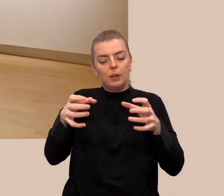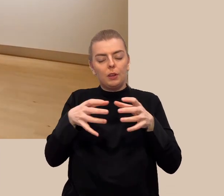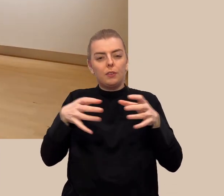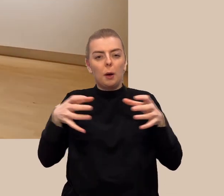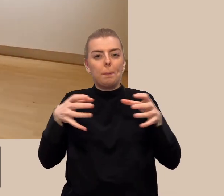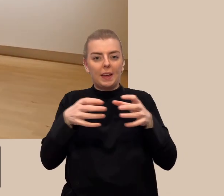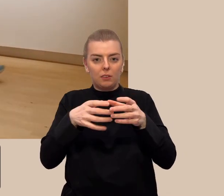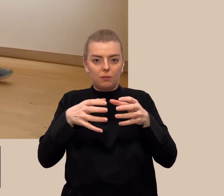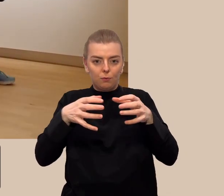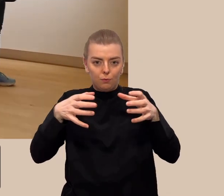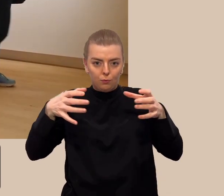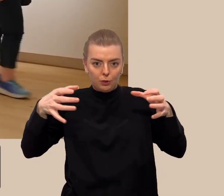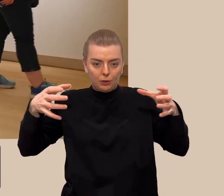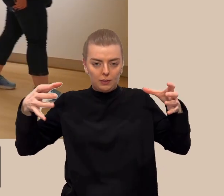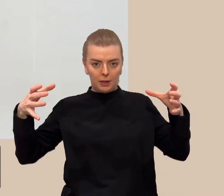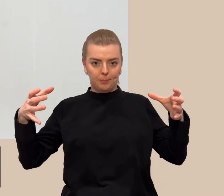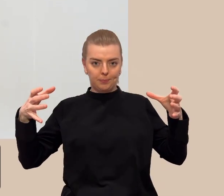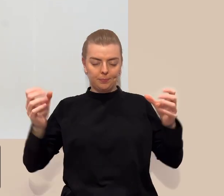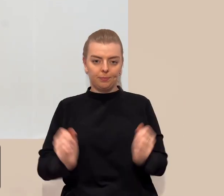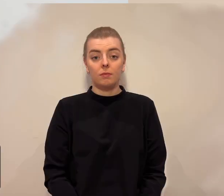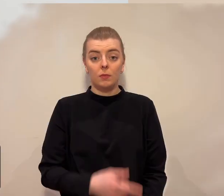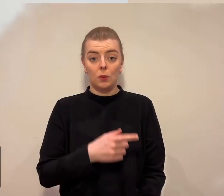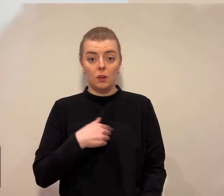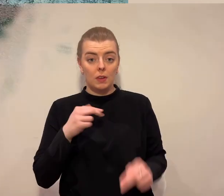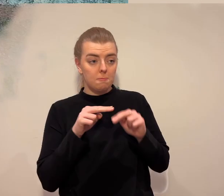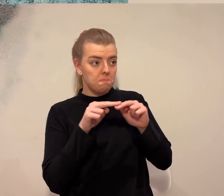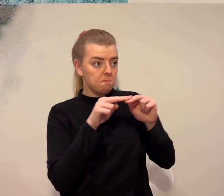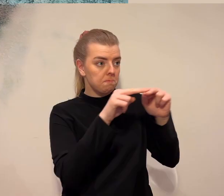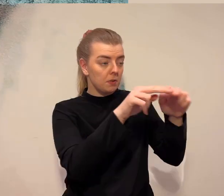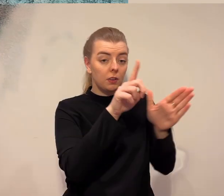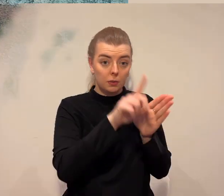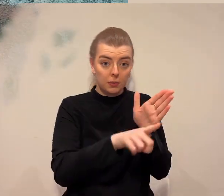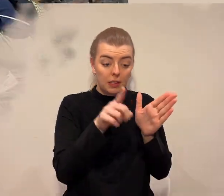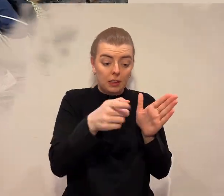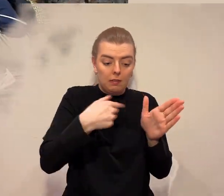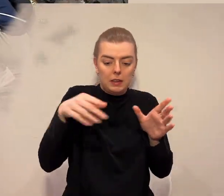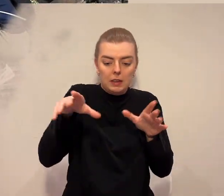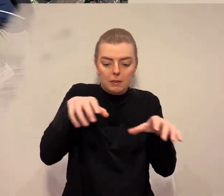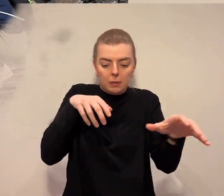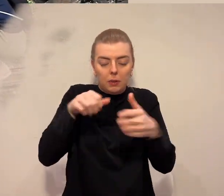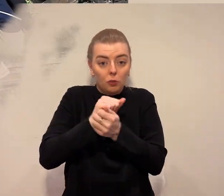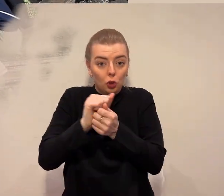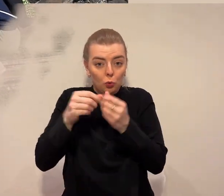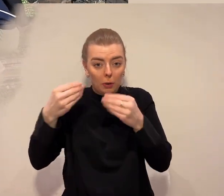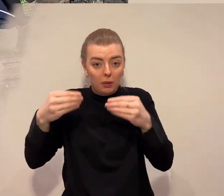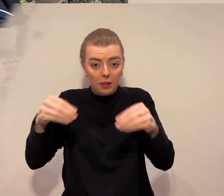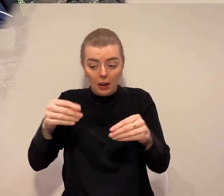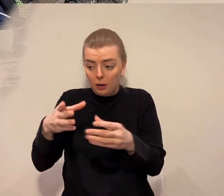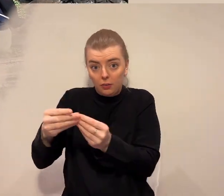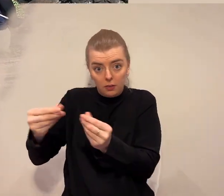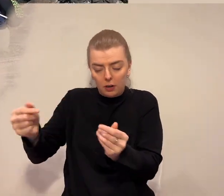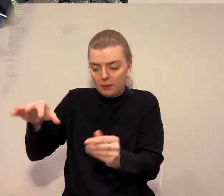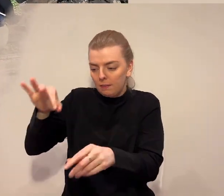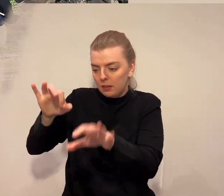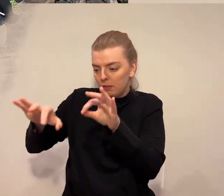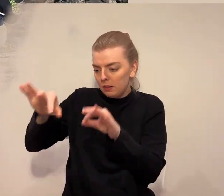the past years. So it's grown to be quite a large collection. So on our way here we collected some natural materials, things